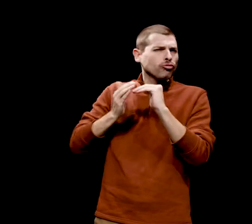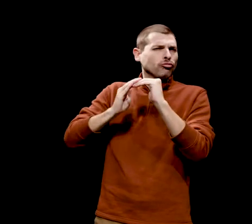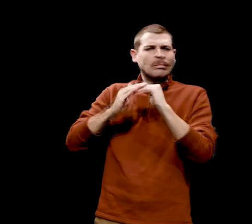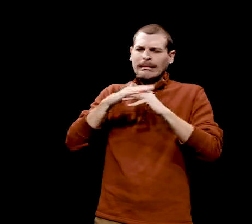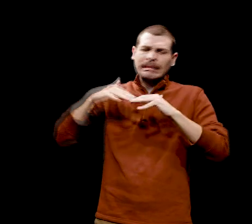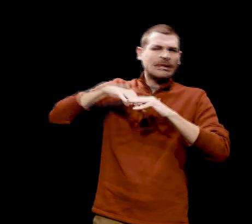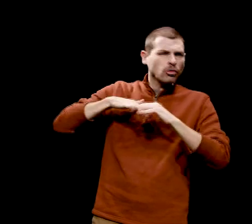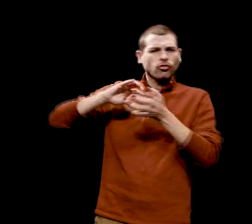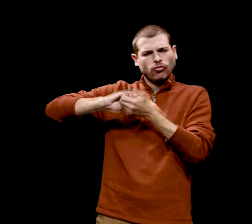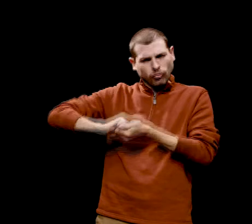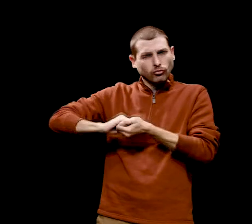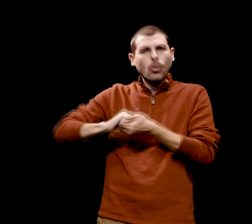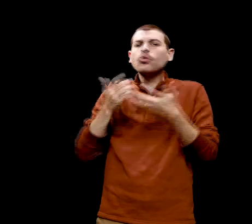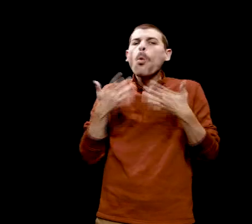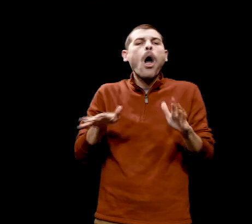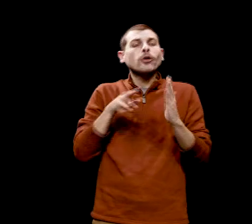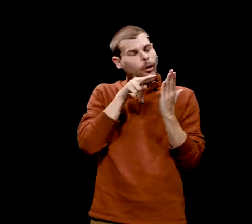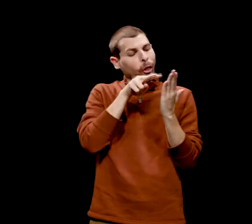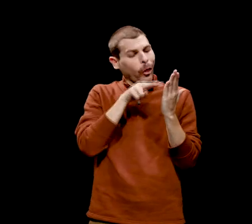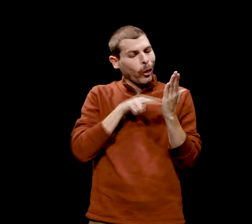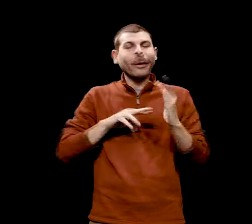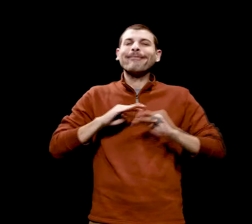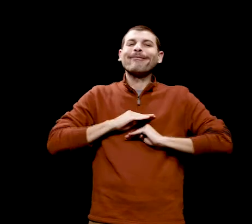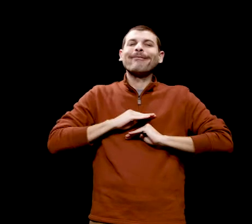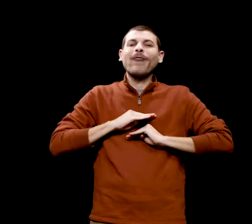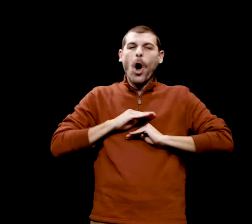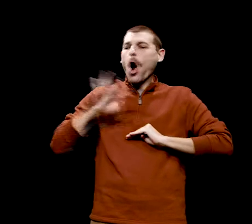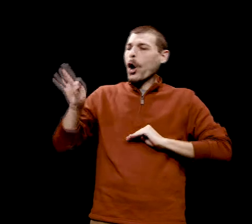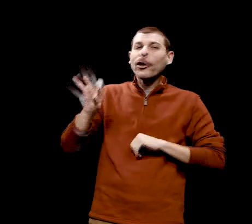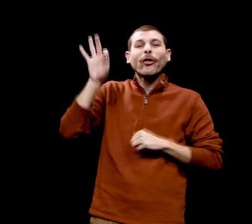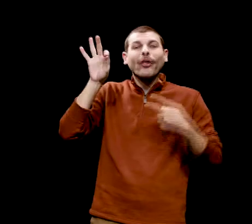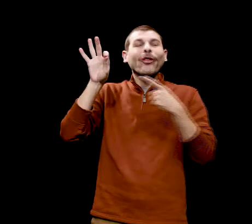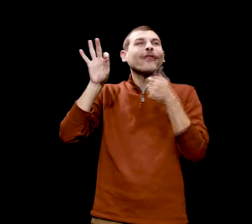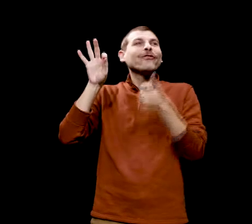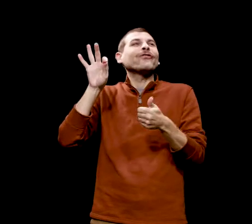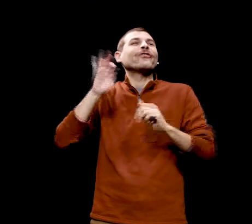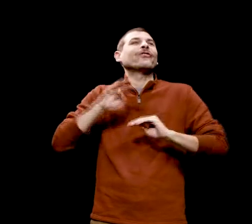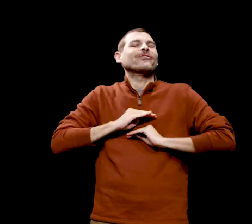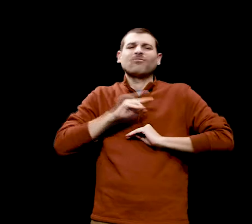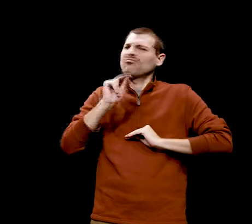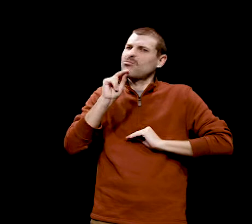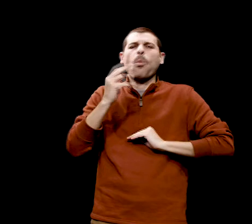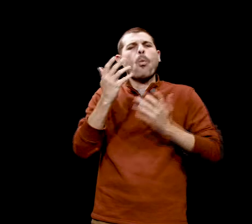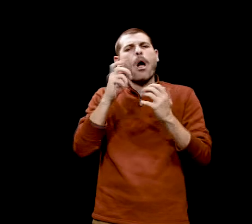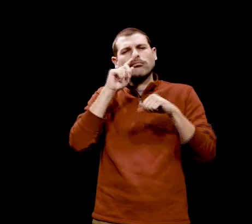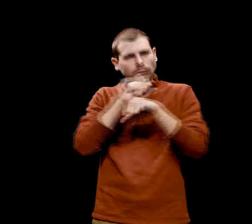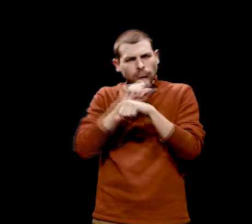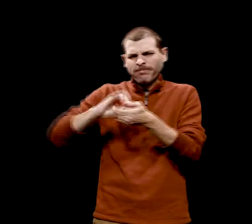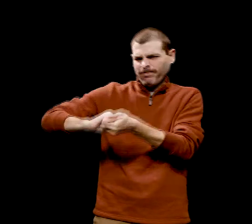beyond tokenism, beyond land acknowledgement, and beyond simply naming the problem toward true solidarity, which requires